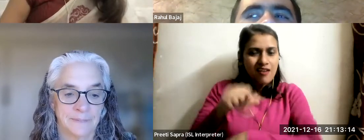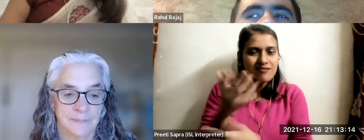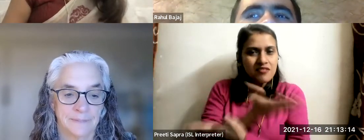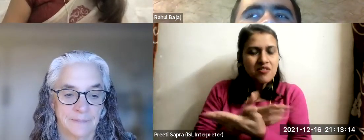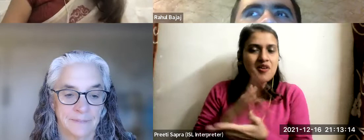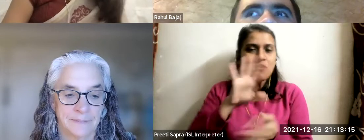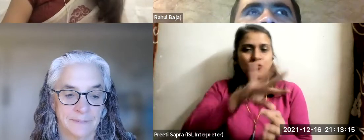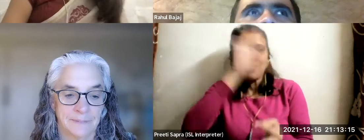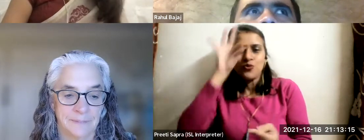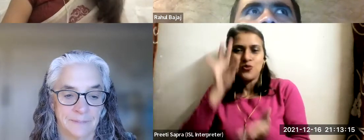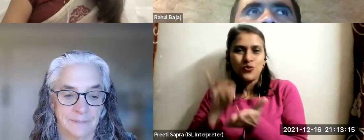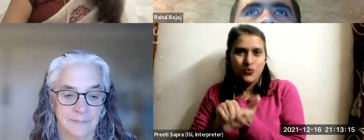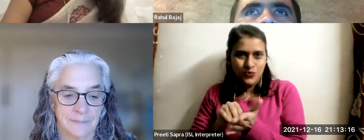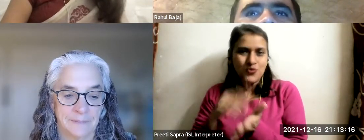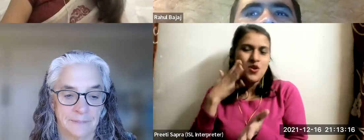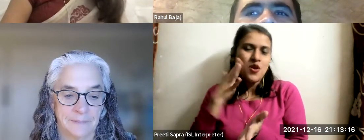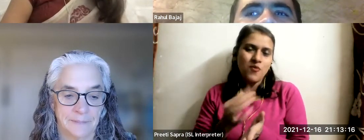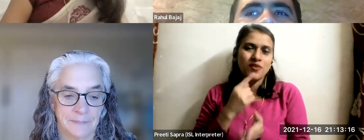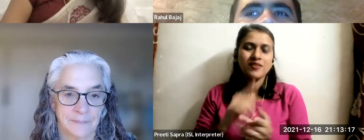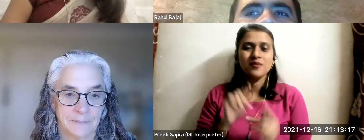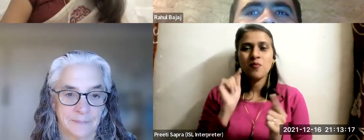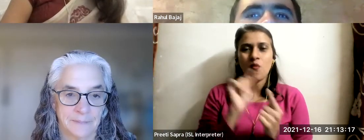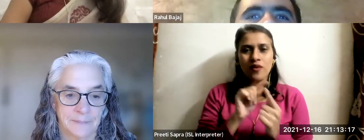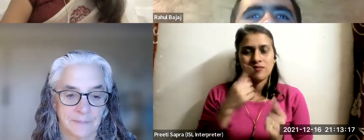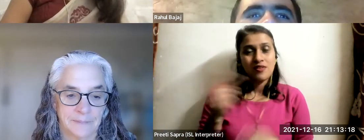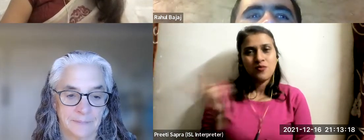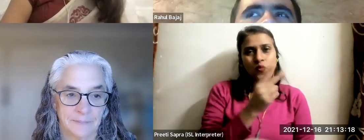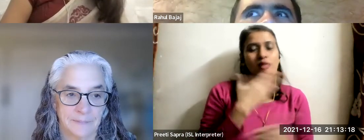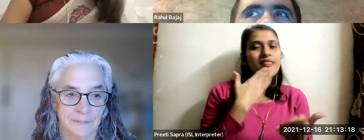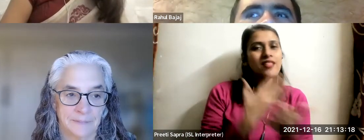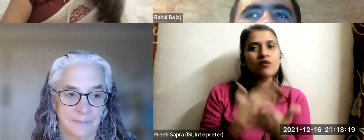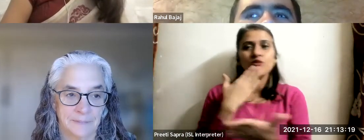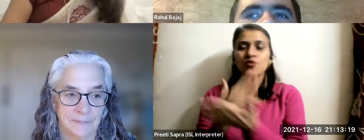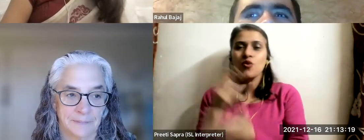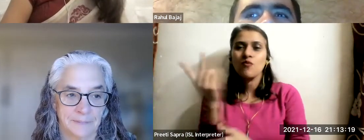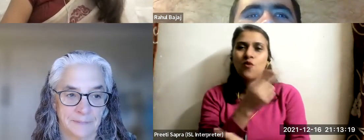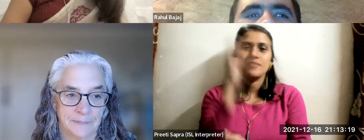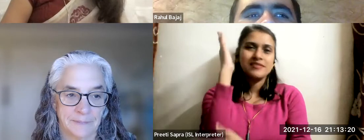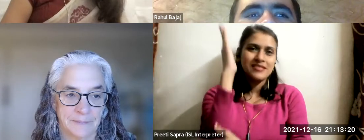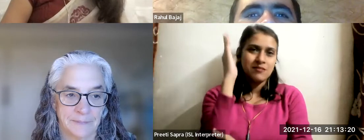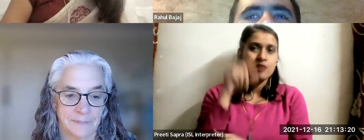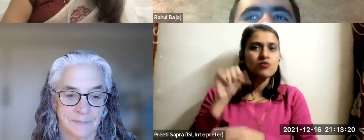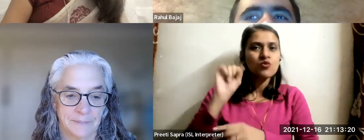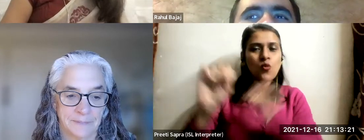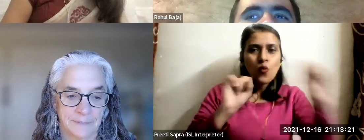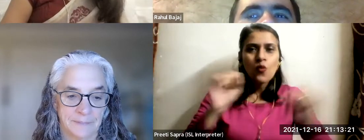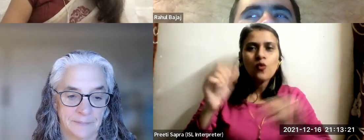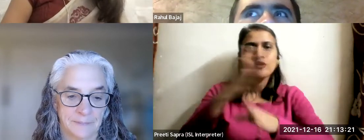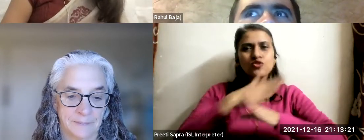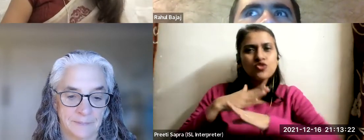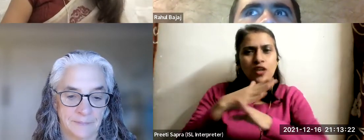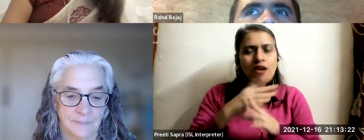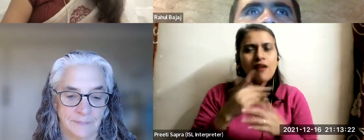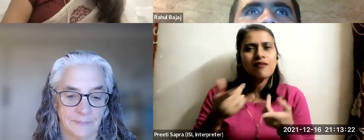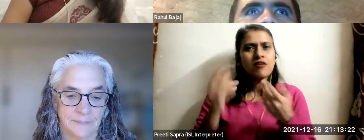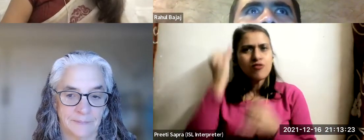So let me just thank both our speakers for sharing their reflections